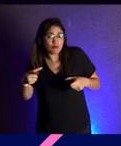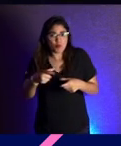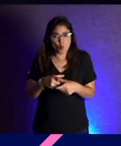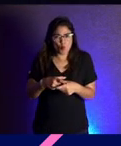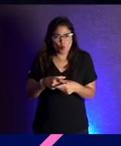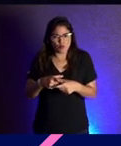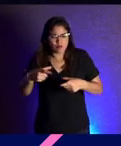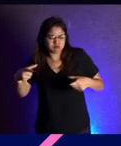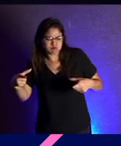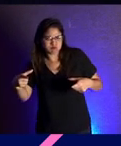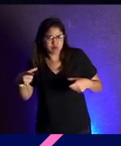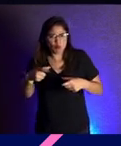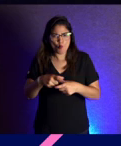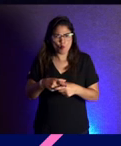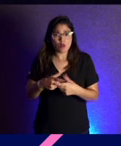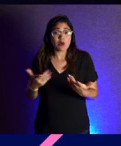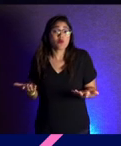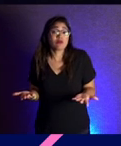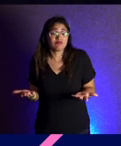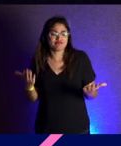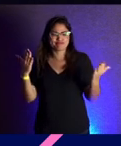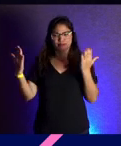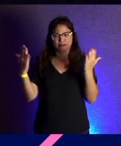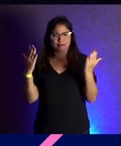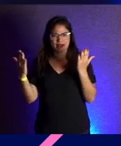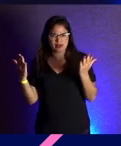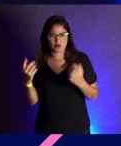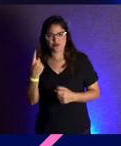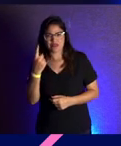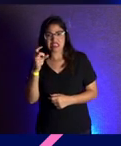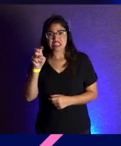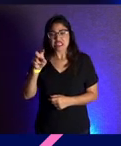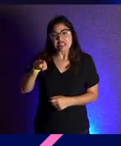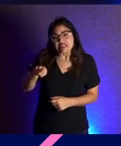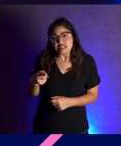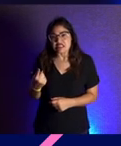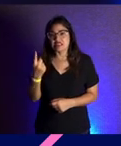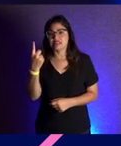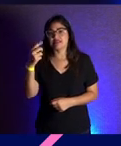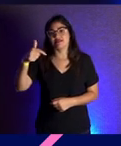about 15,000 to 17,000 homicides in the U.S. About